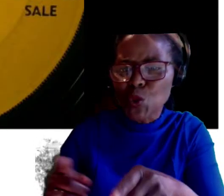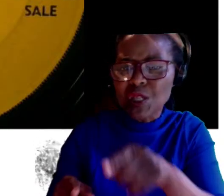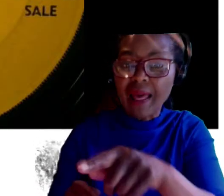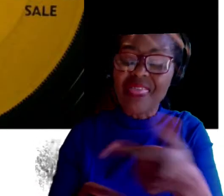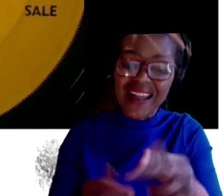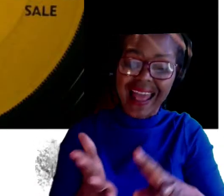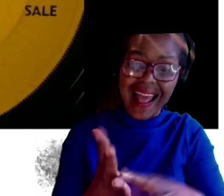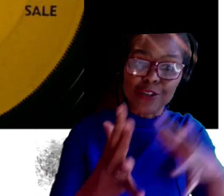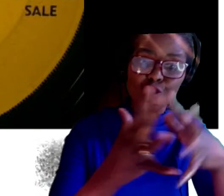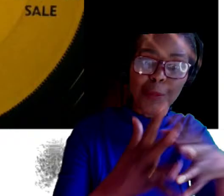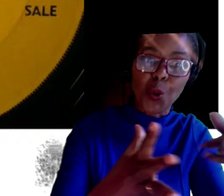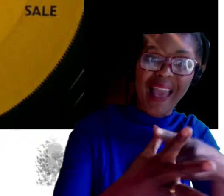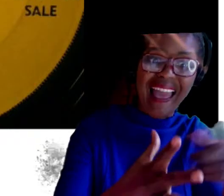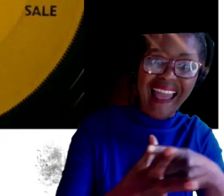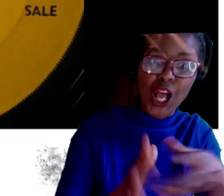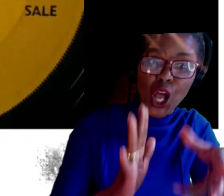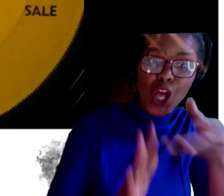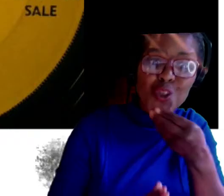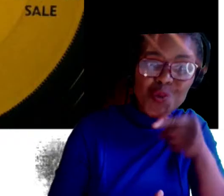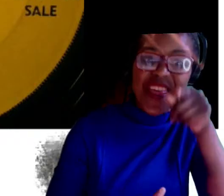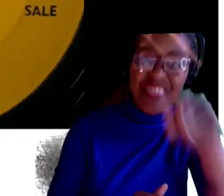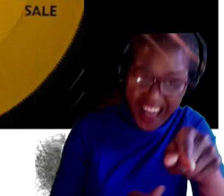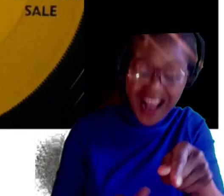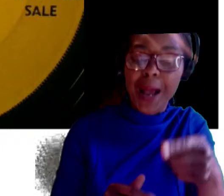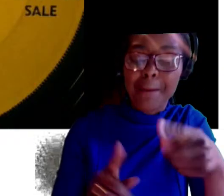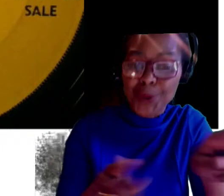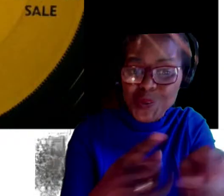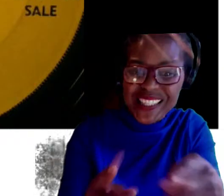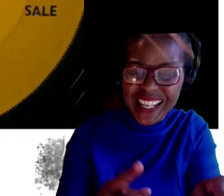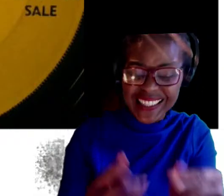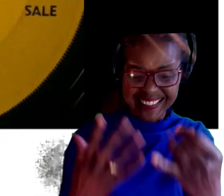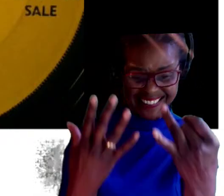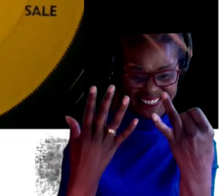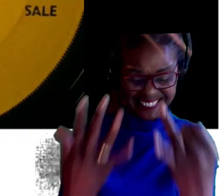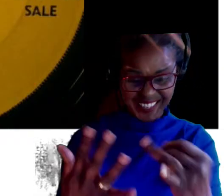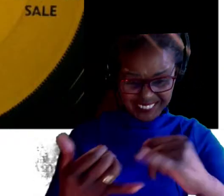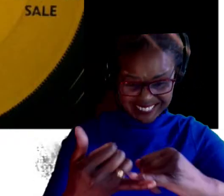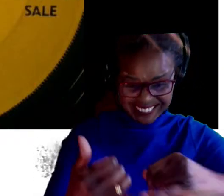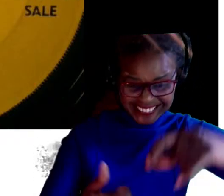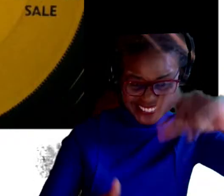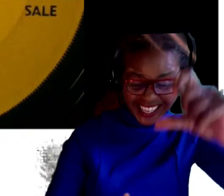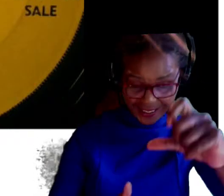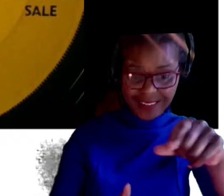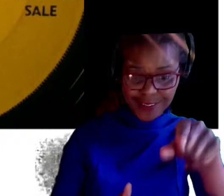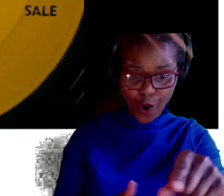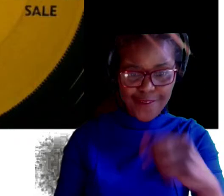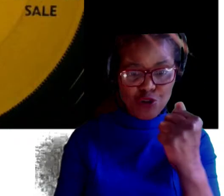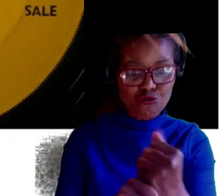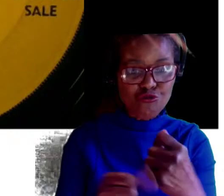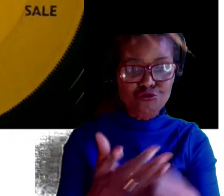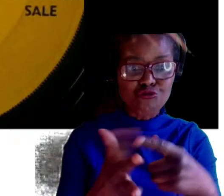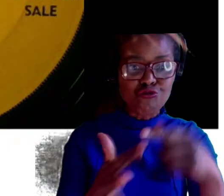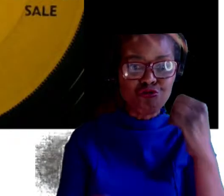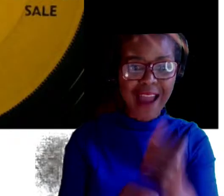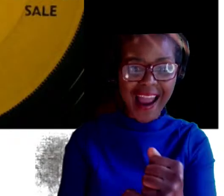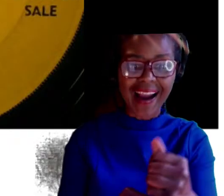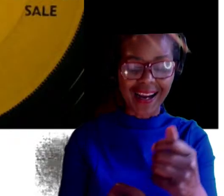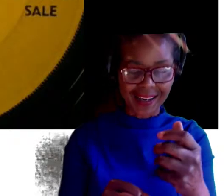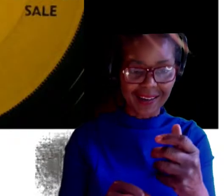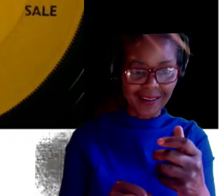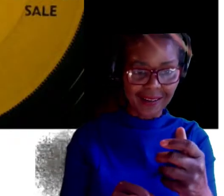other tracks, because this 7-second burst of Gregory Coleman's playing becomes the basis for 2 entire genres of